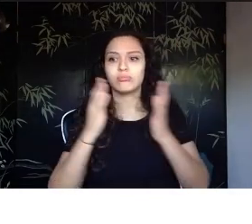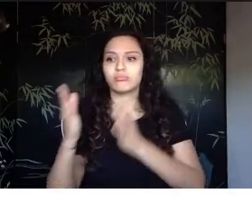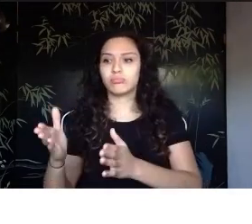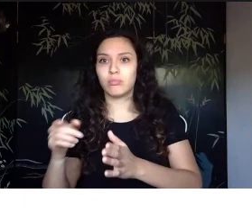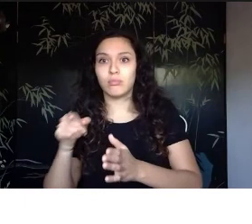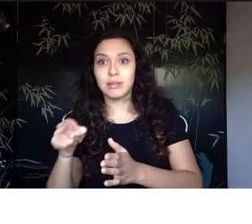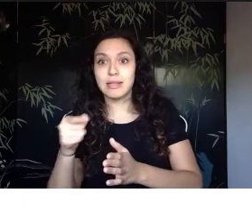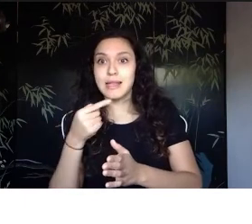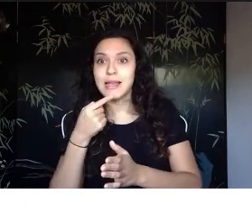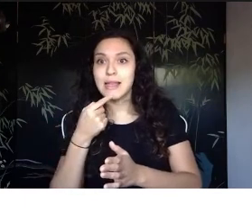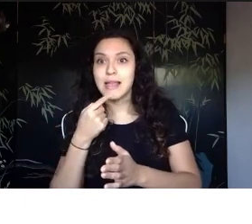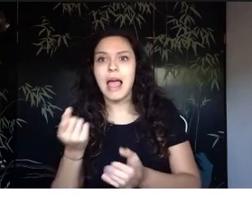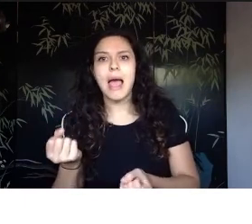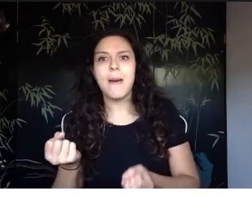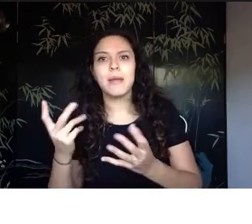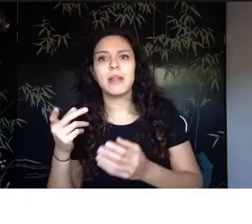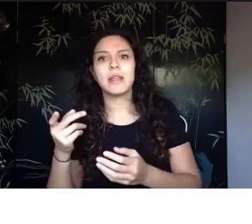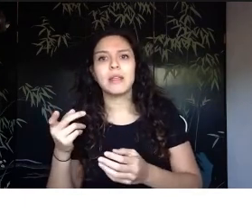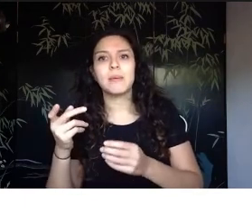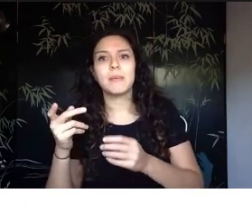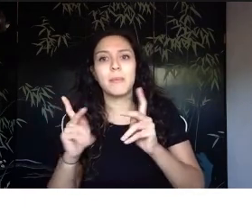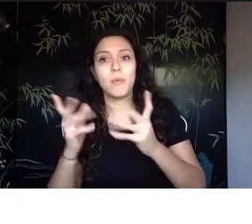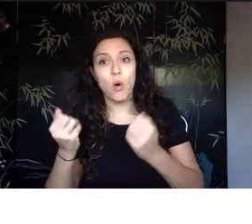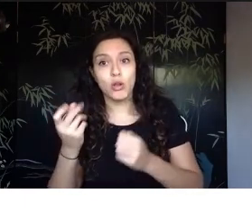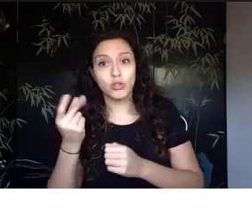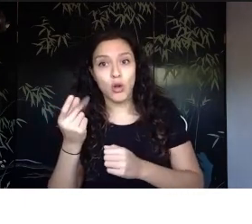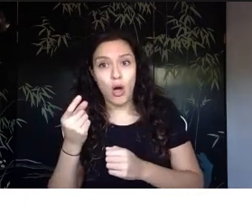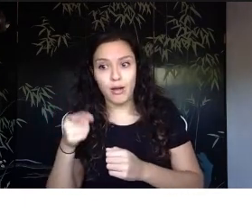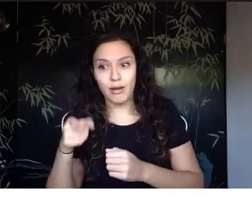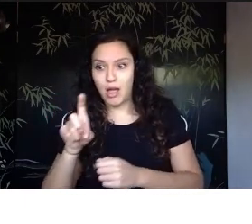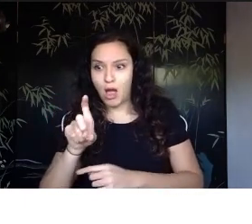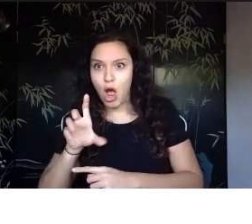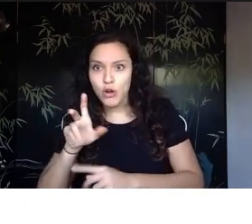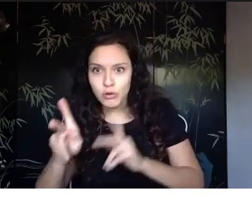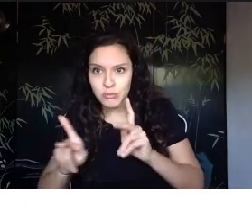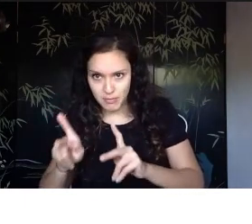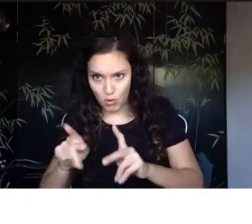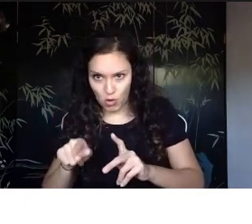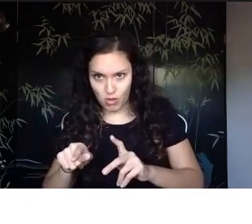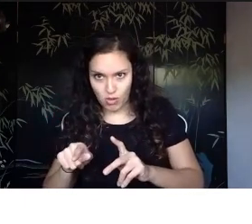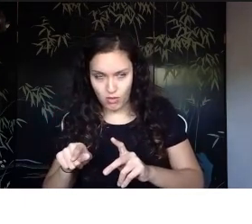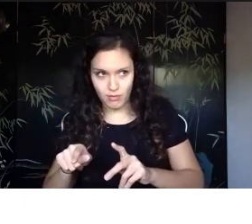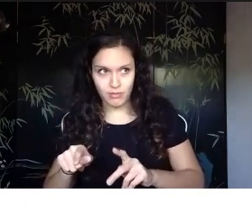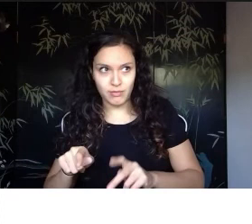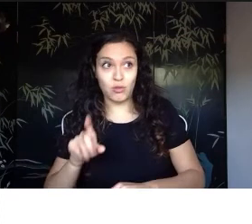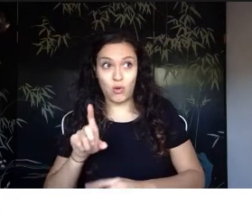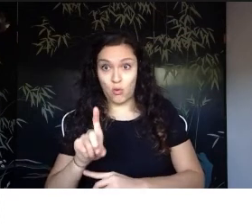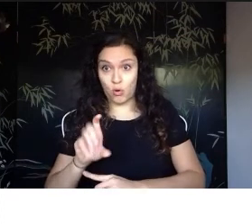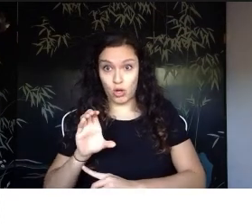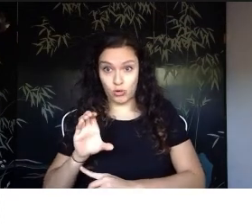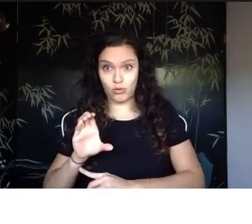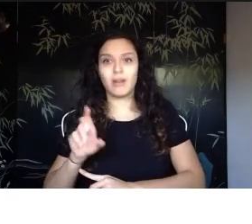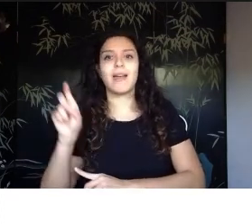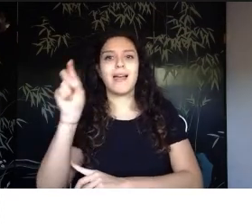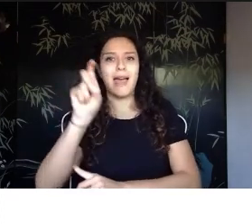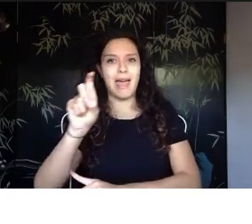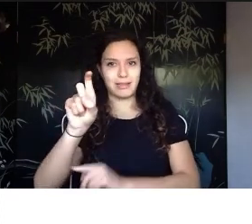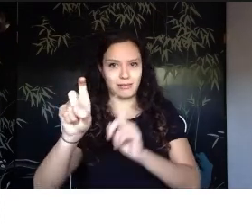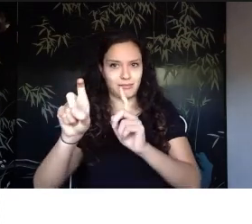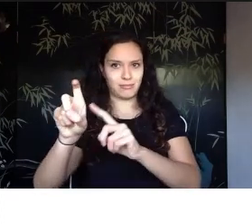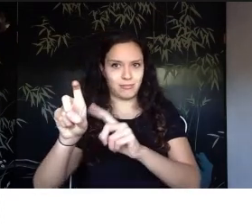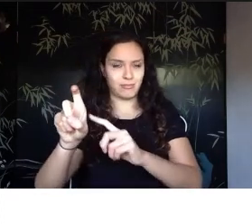as how many out of 100 people? So if I want to think in terms of units,